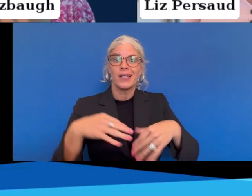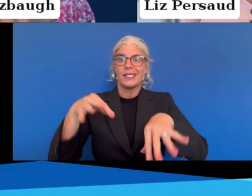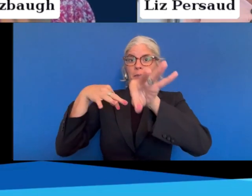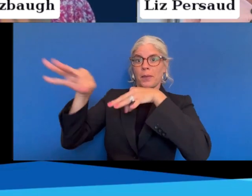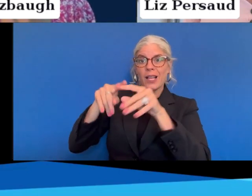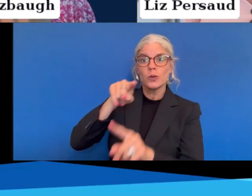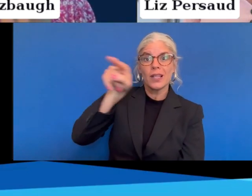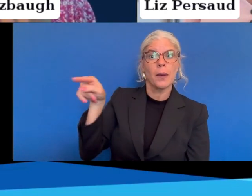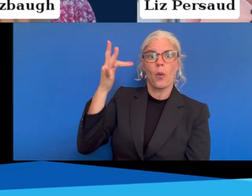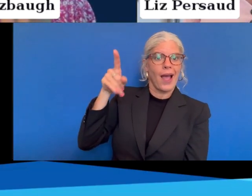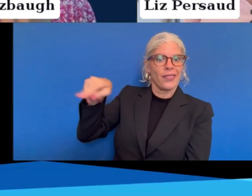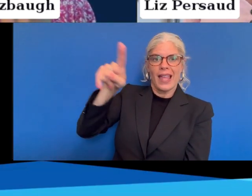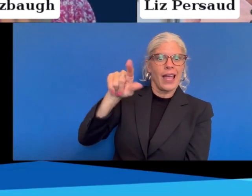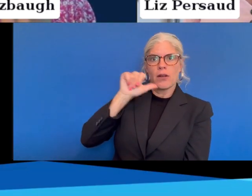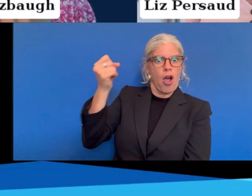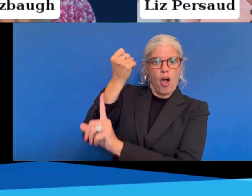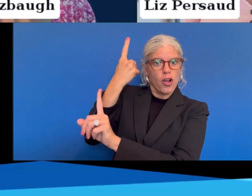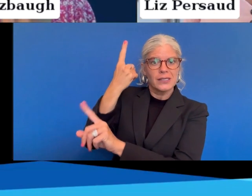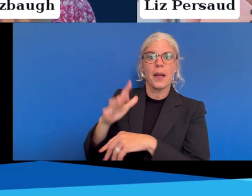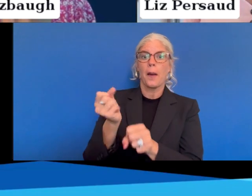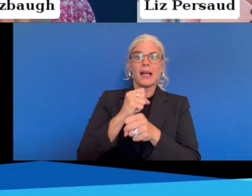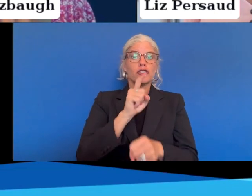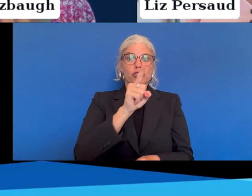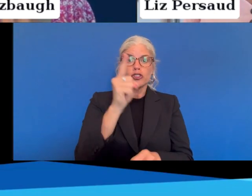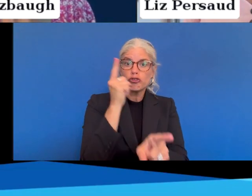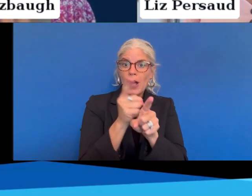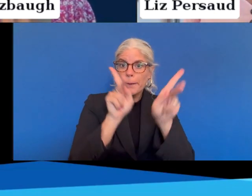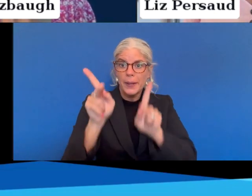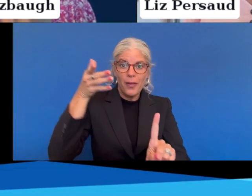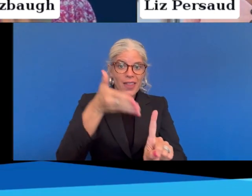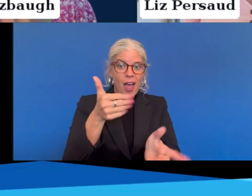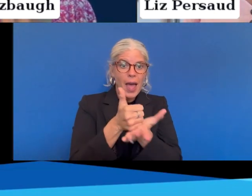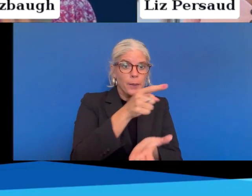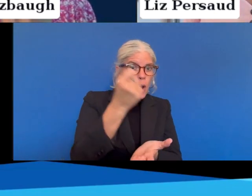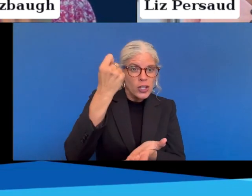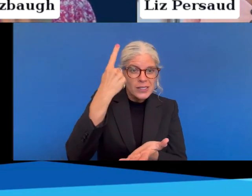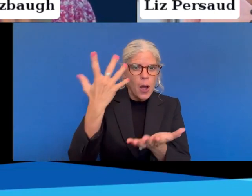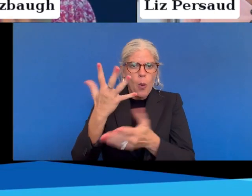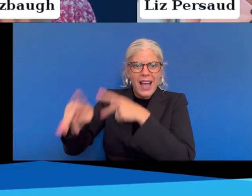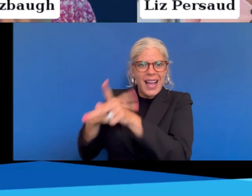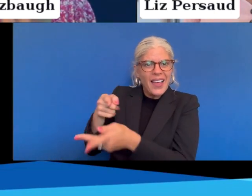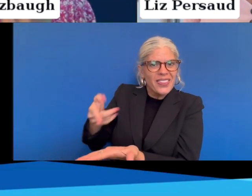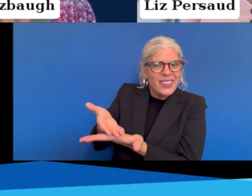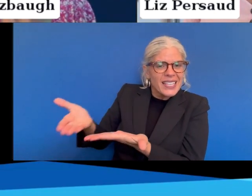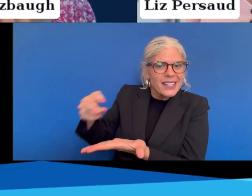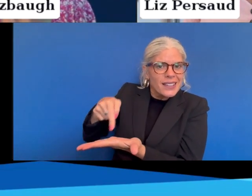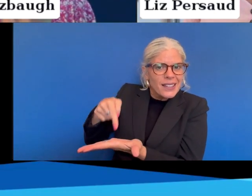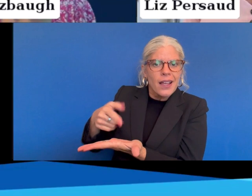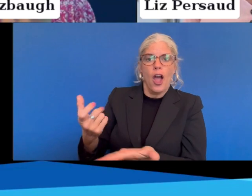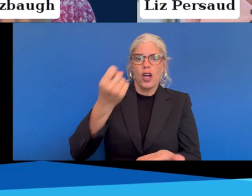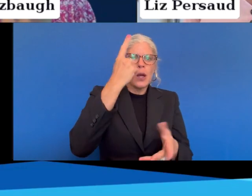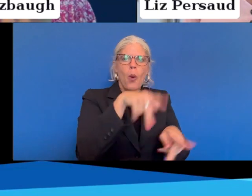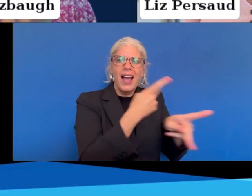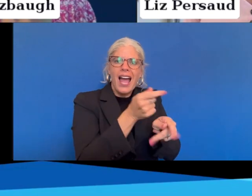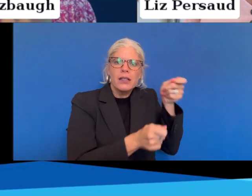you can do along the way, which is telling people what kind of disability you have, explaining it to them because they